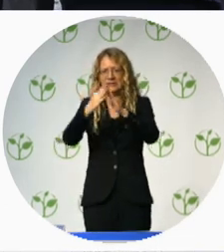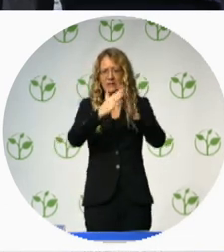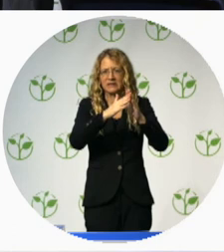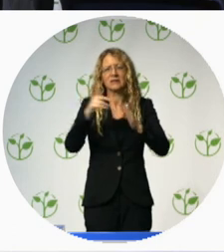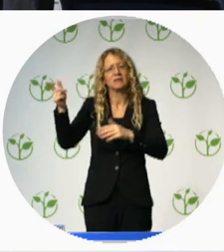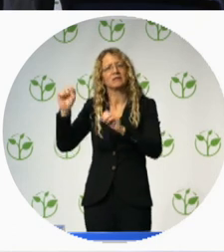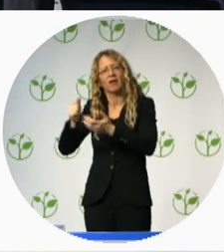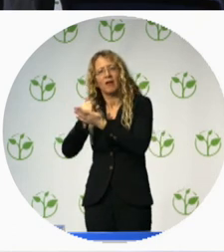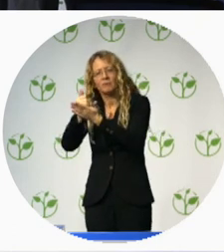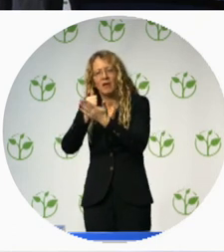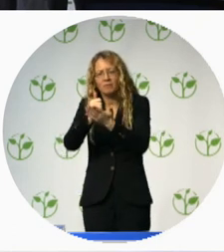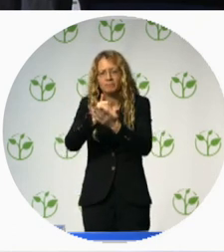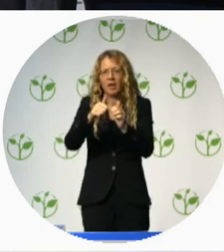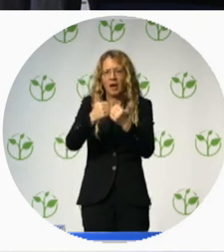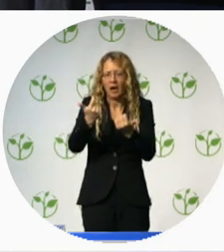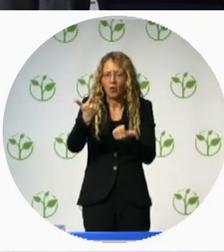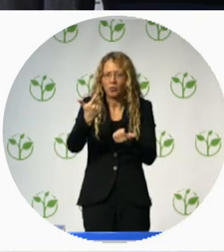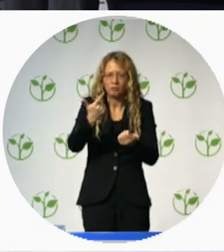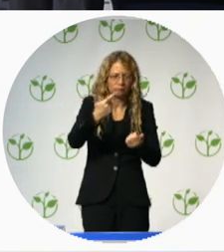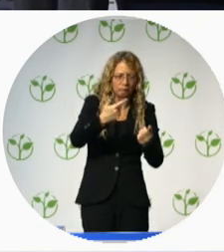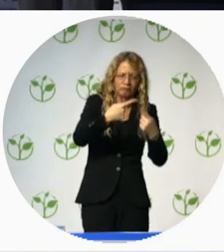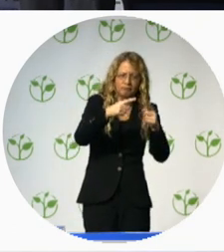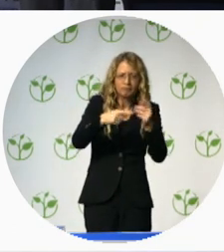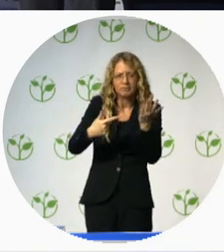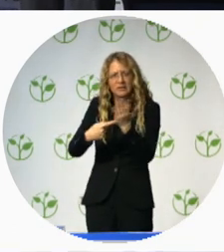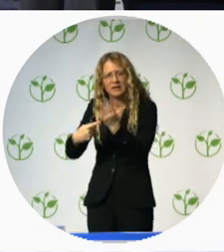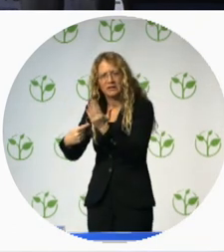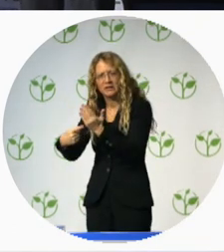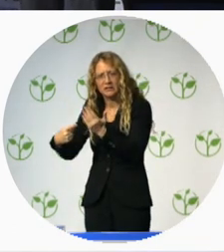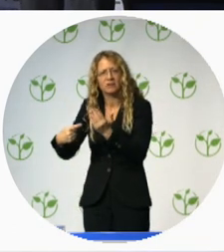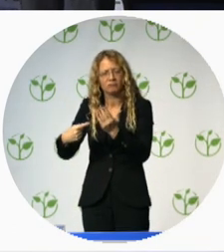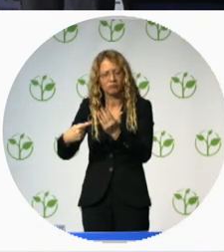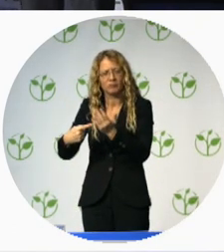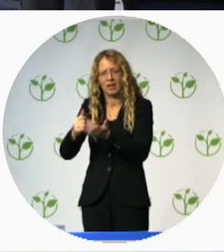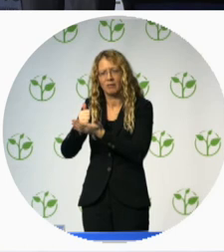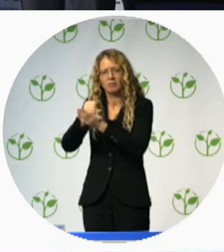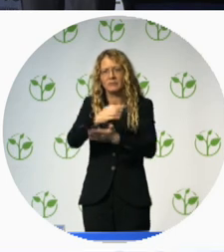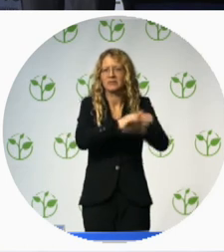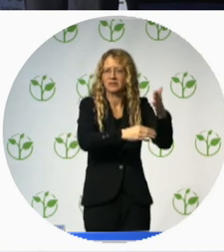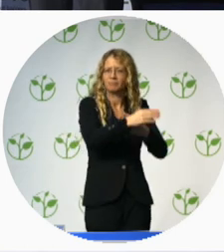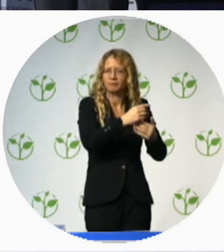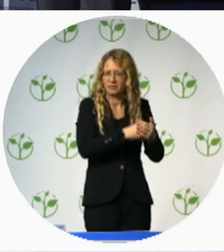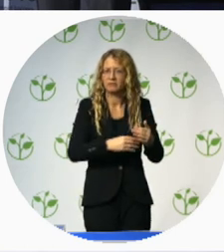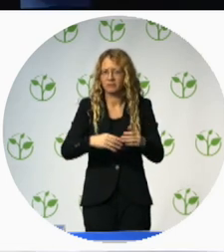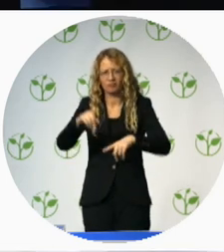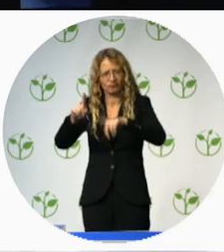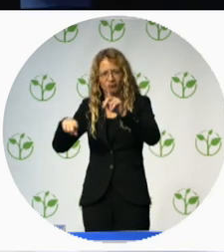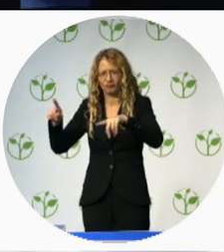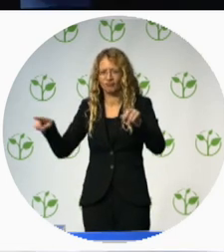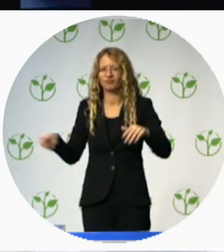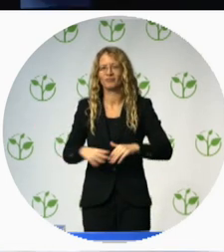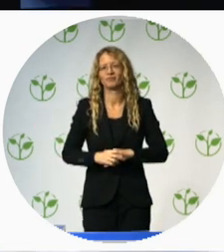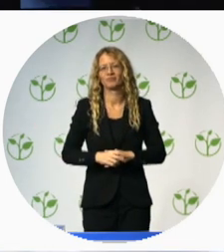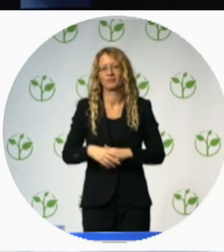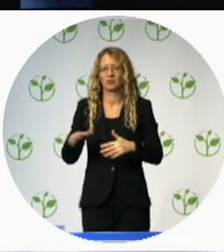guidance regarding assistive technology for users of all ages. More than 1,000 persons have used this service in 2016.